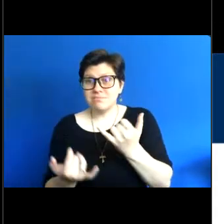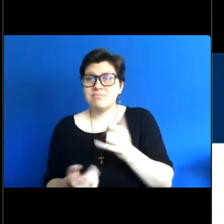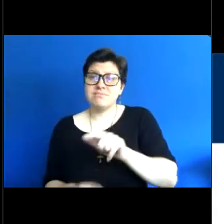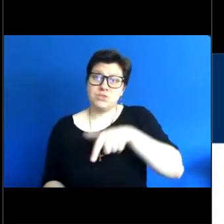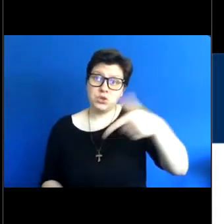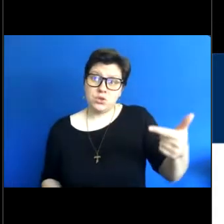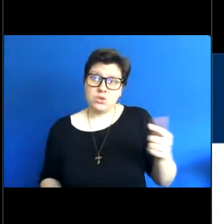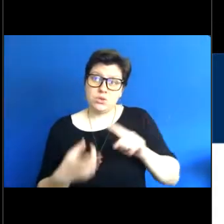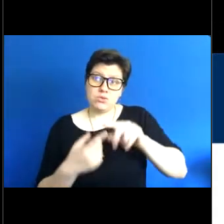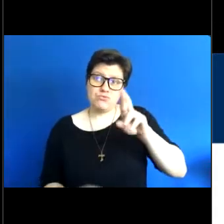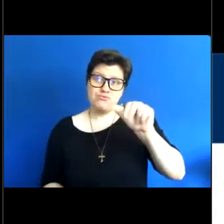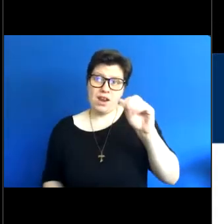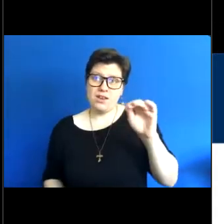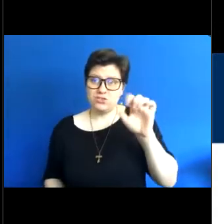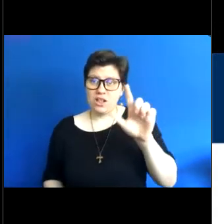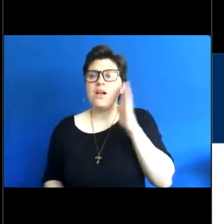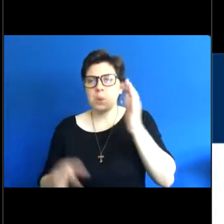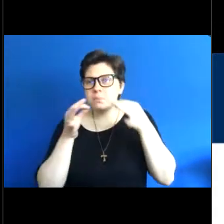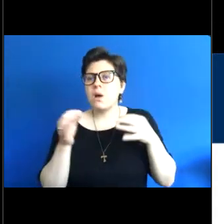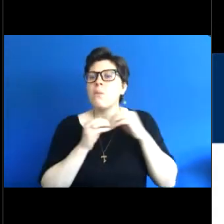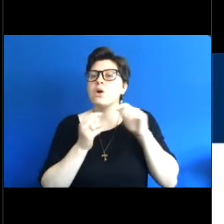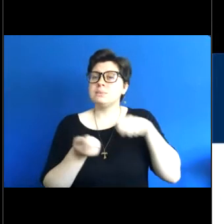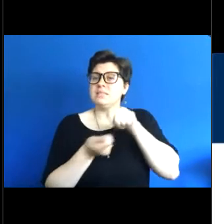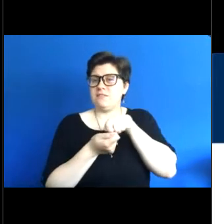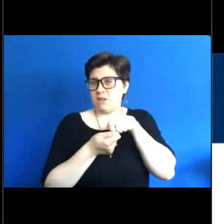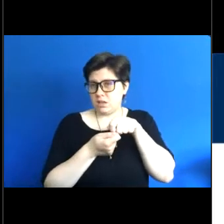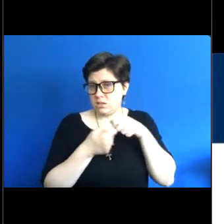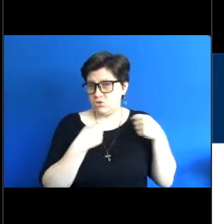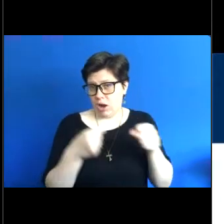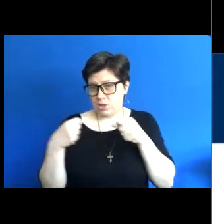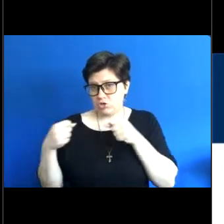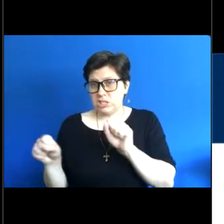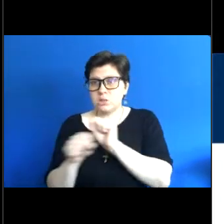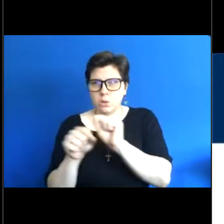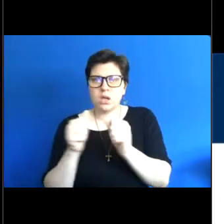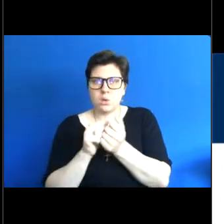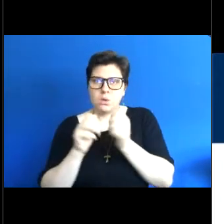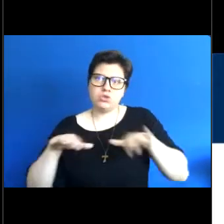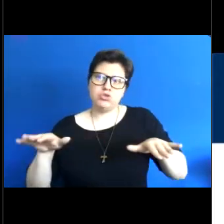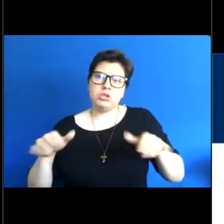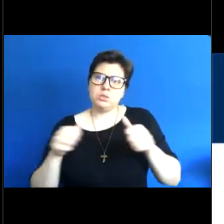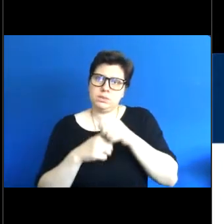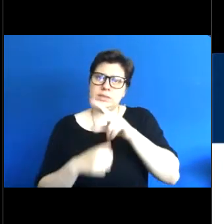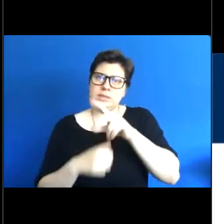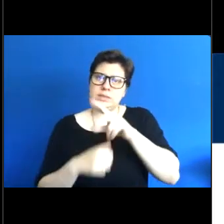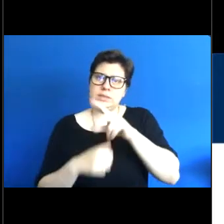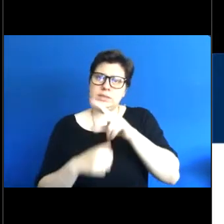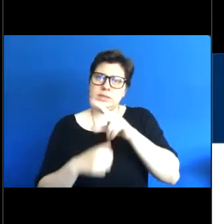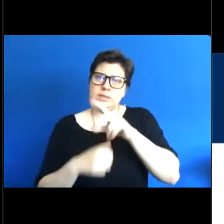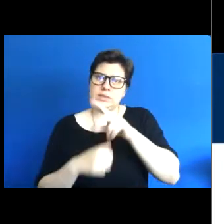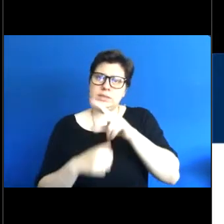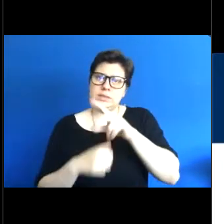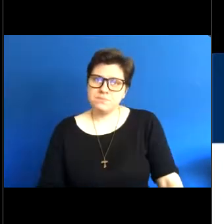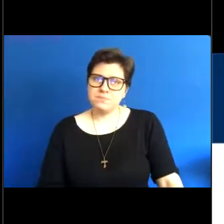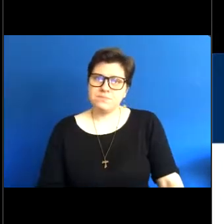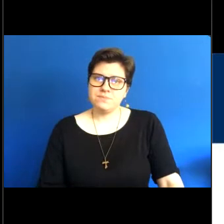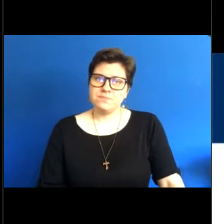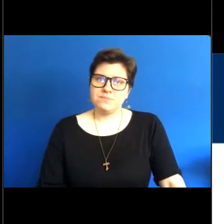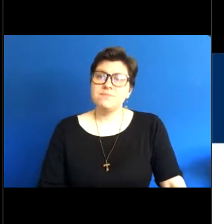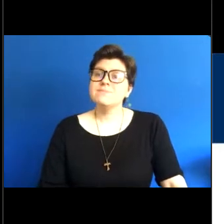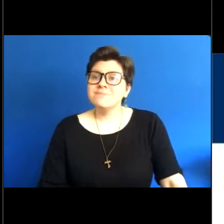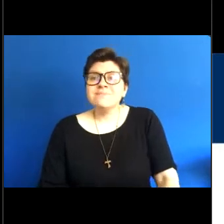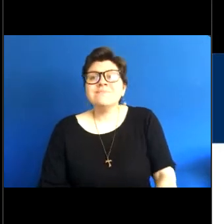us a little bit more of specific strategies when working with children with disabilities. Thank you, Kately,